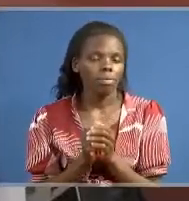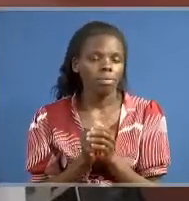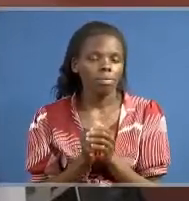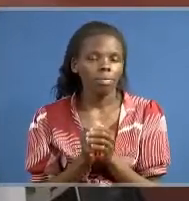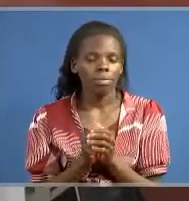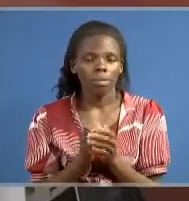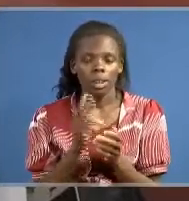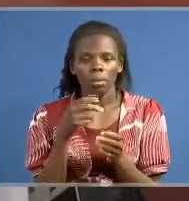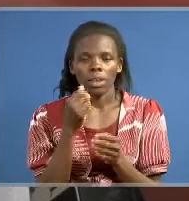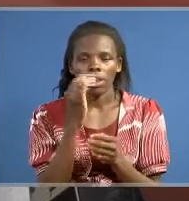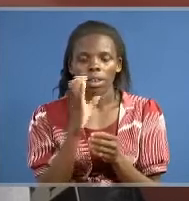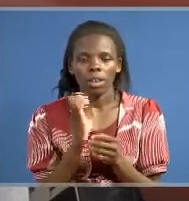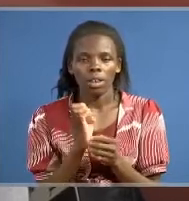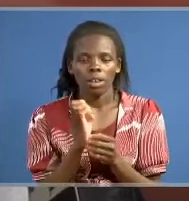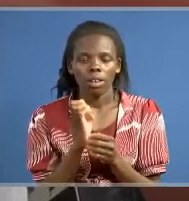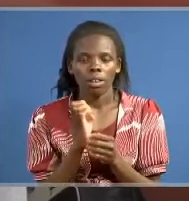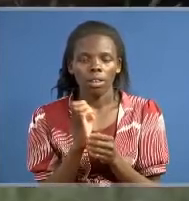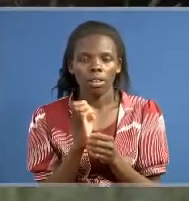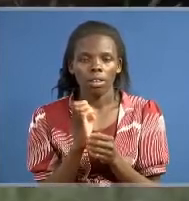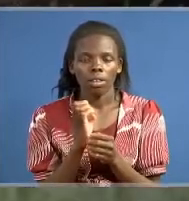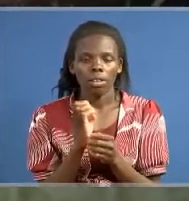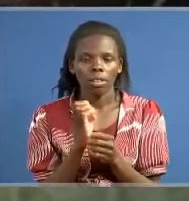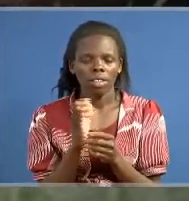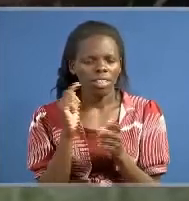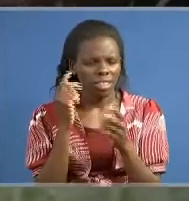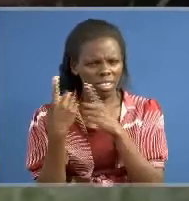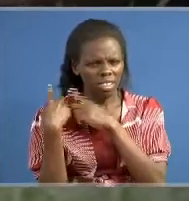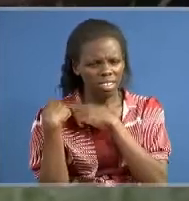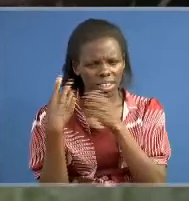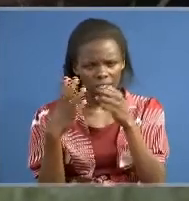1 diabetic. I've been a type 1 since